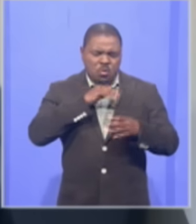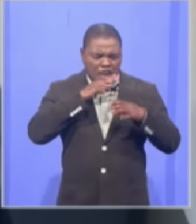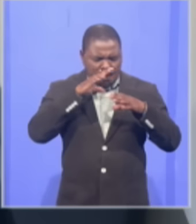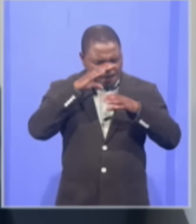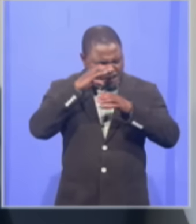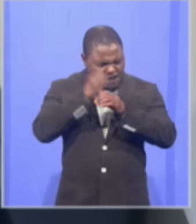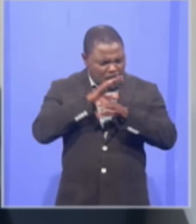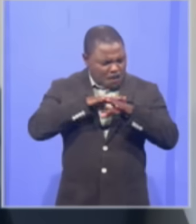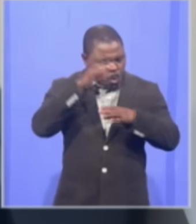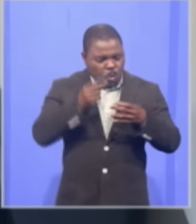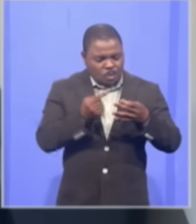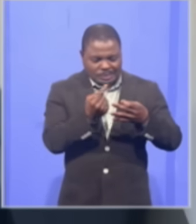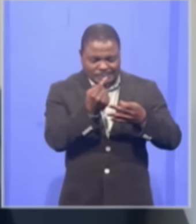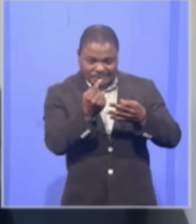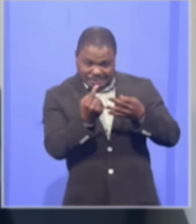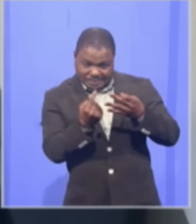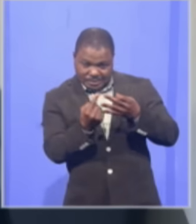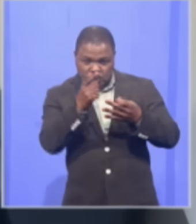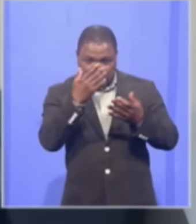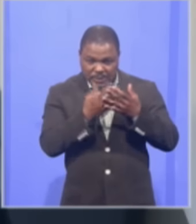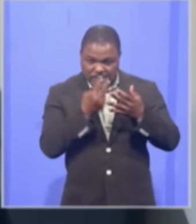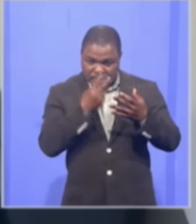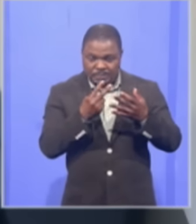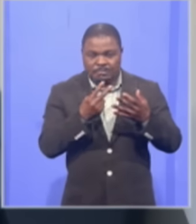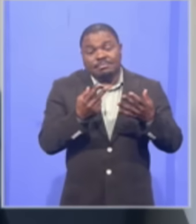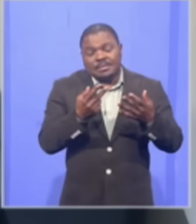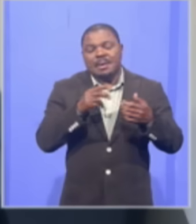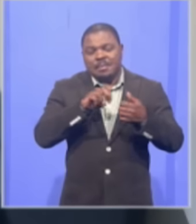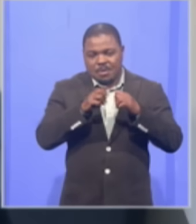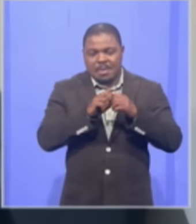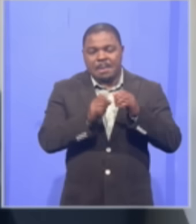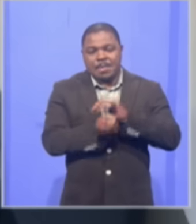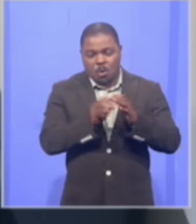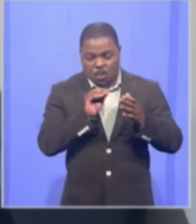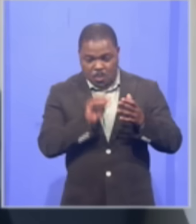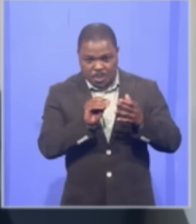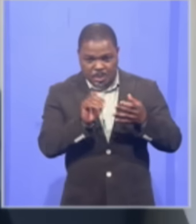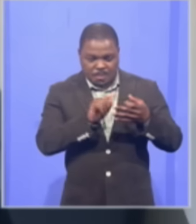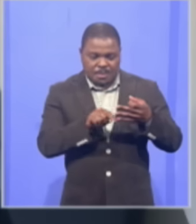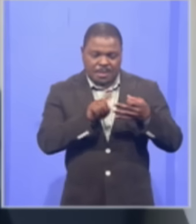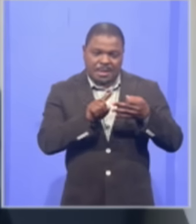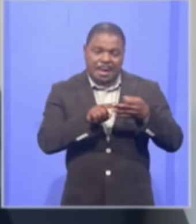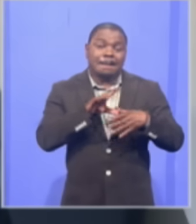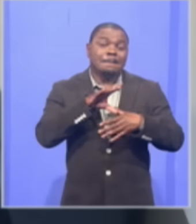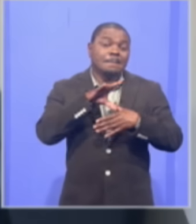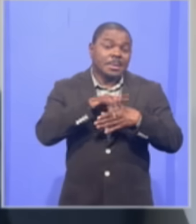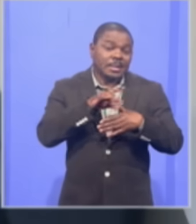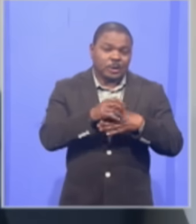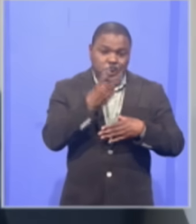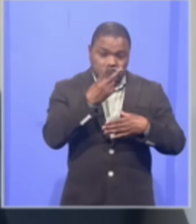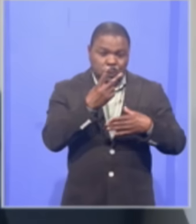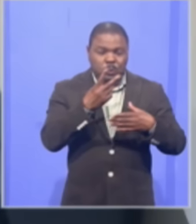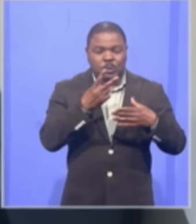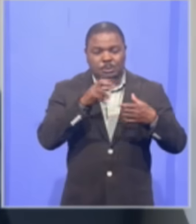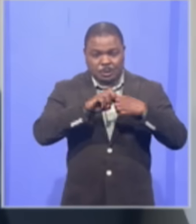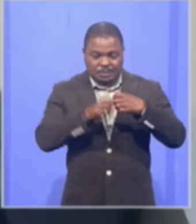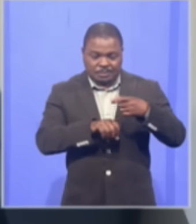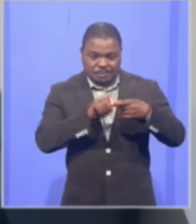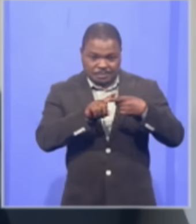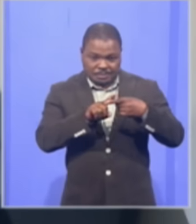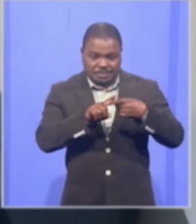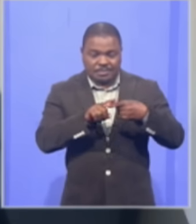under each of those products, you'll see that there are distinct factors that underpin them. On meat, for example, there are two things that we have struggled with